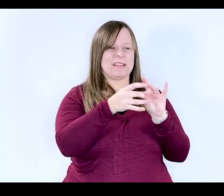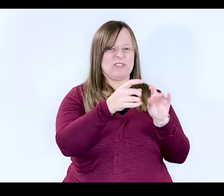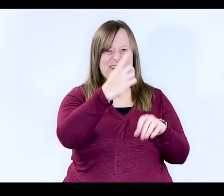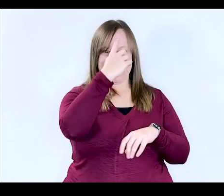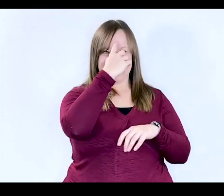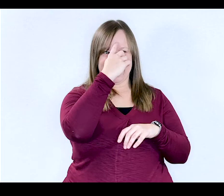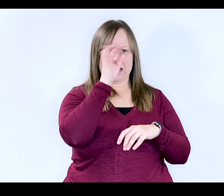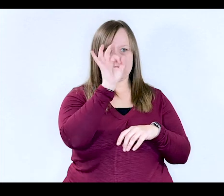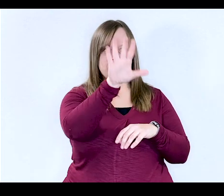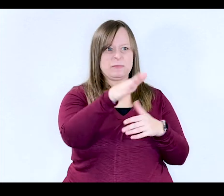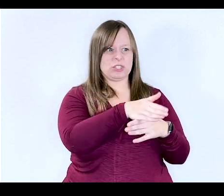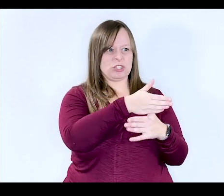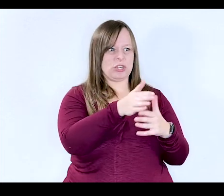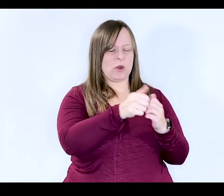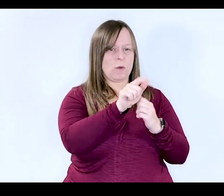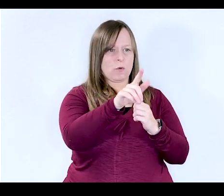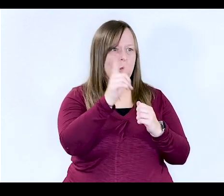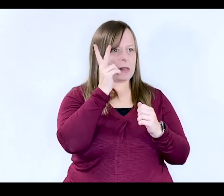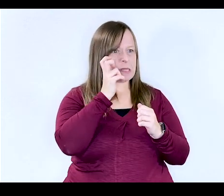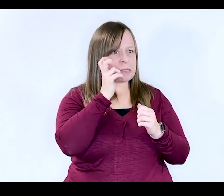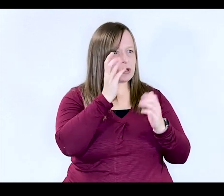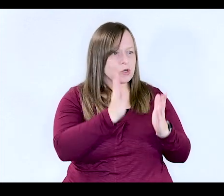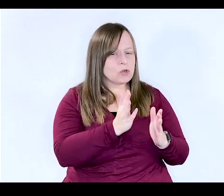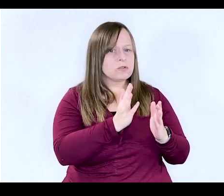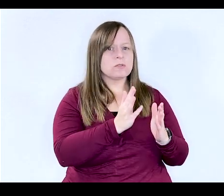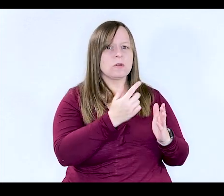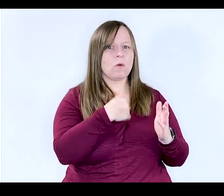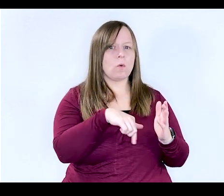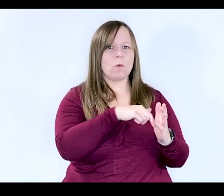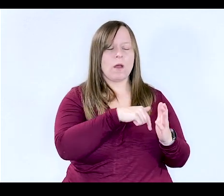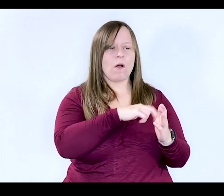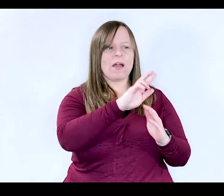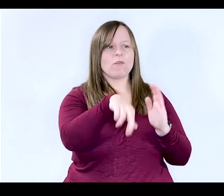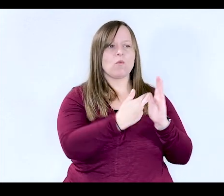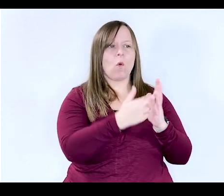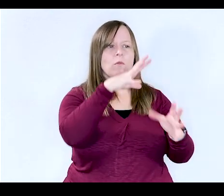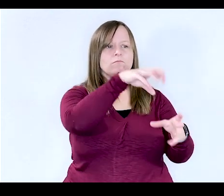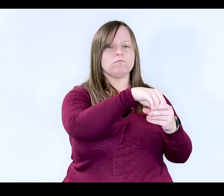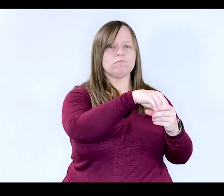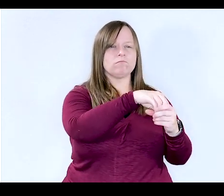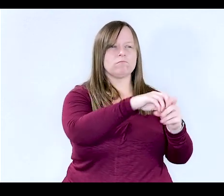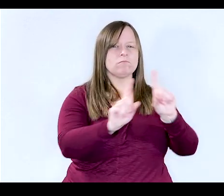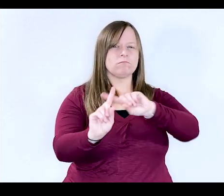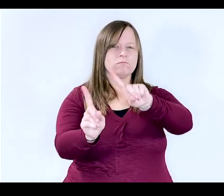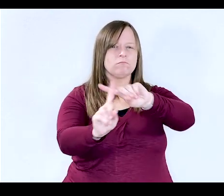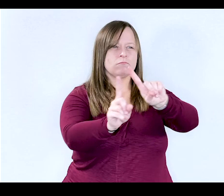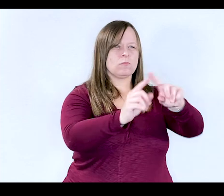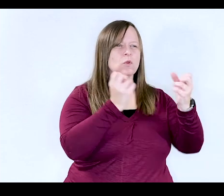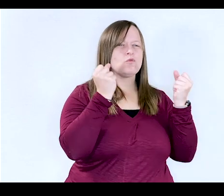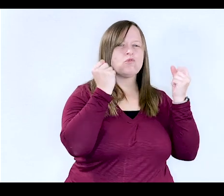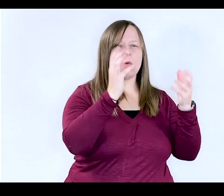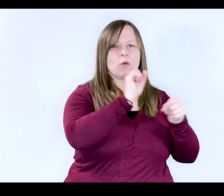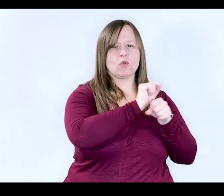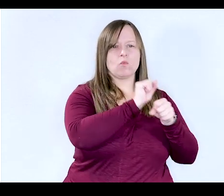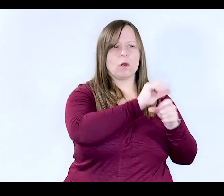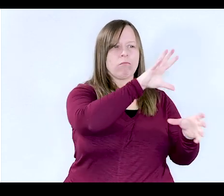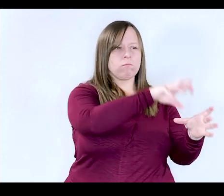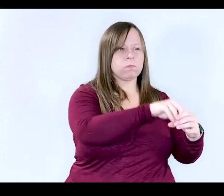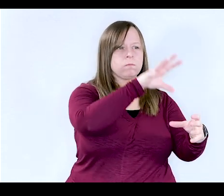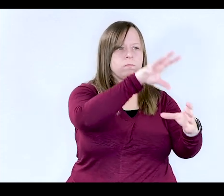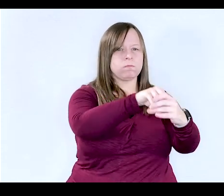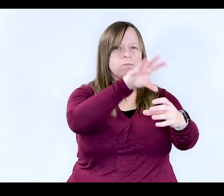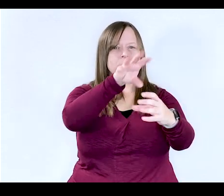could think to share with your listeners is that we all have a role to play. There's so much work to be